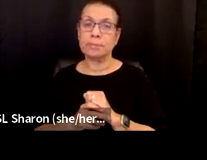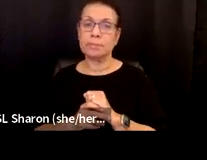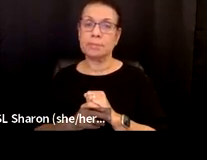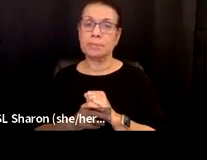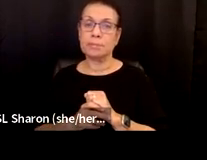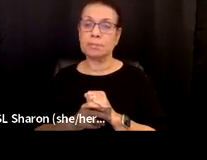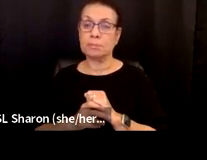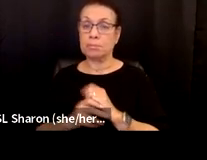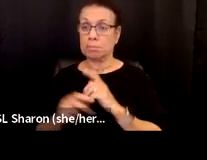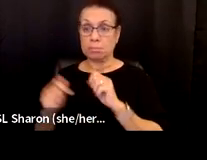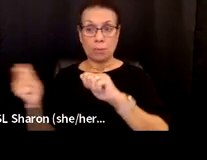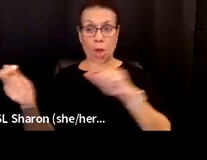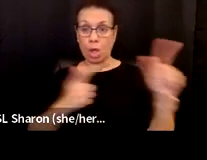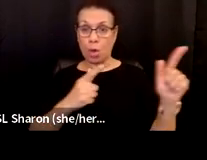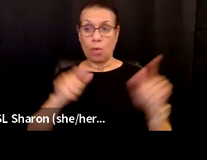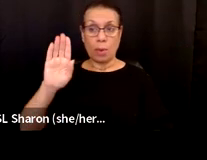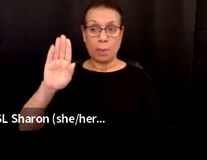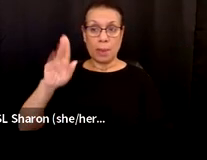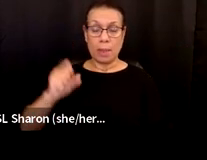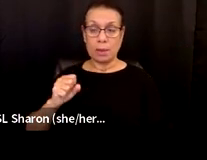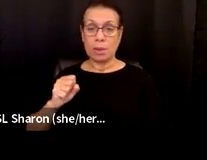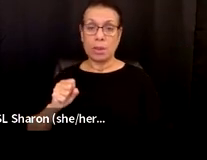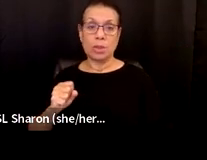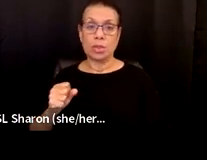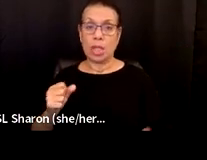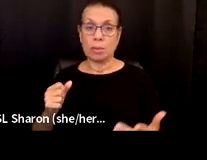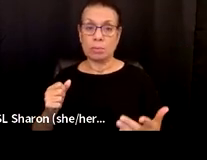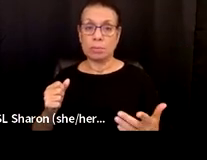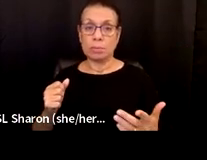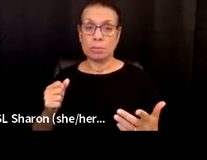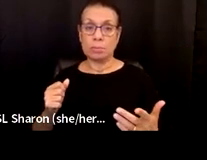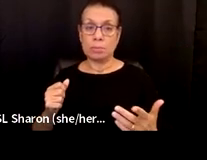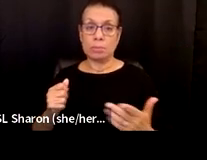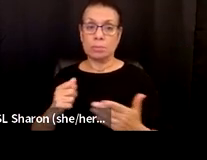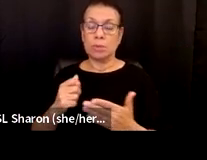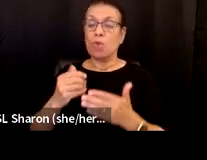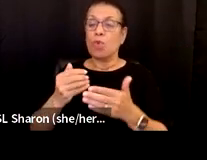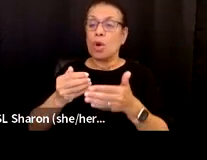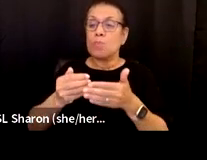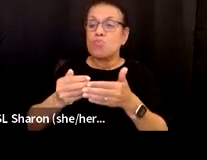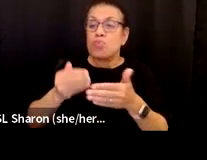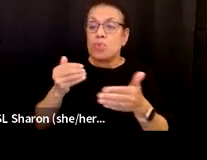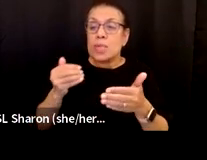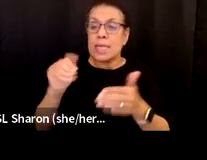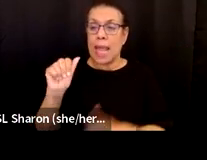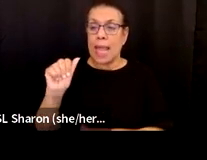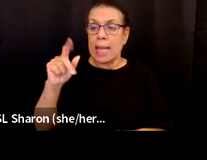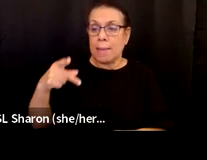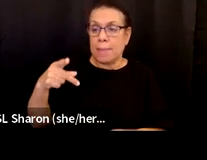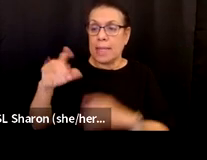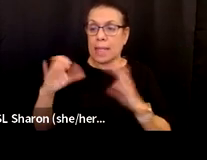bps for pre-ap classes in the in the junior year junior high school and middle school year